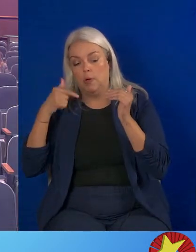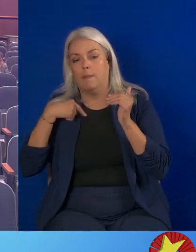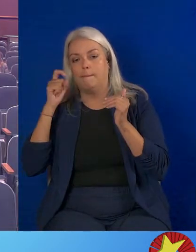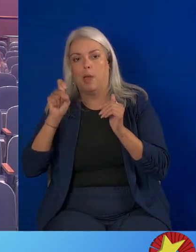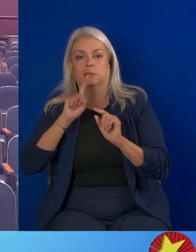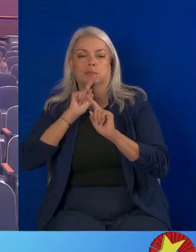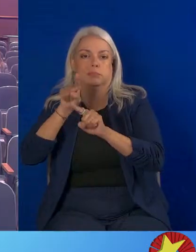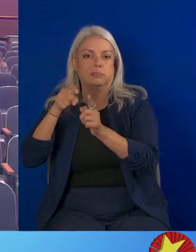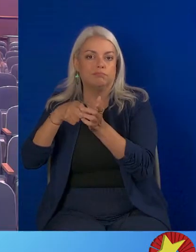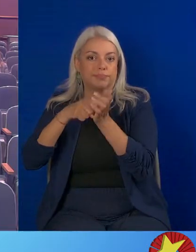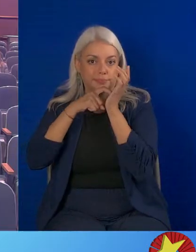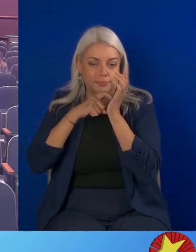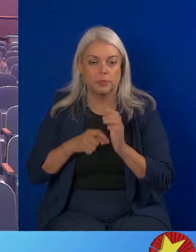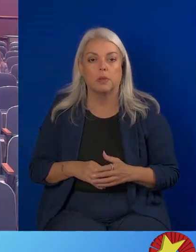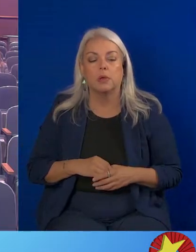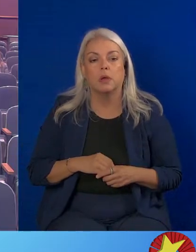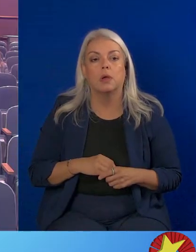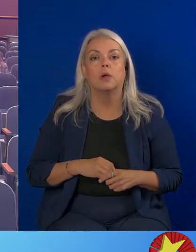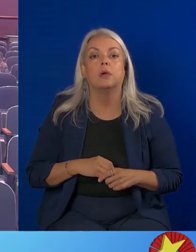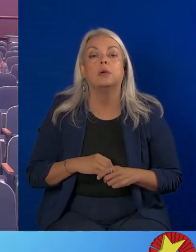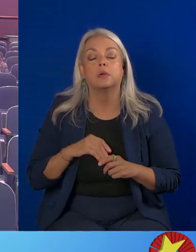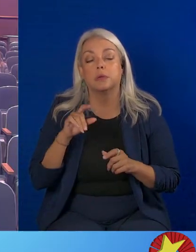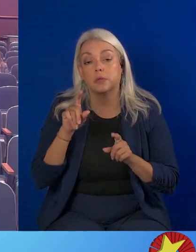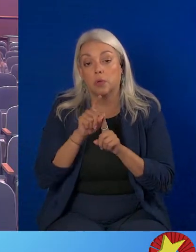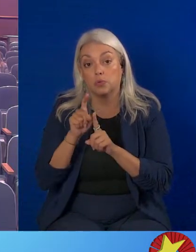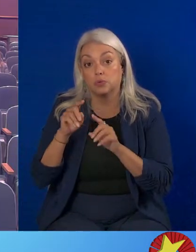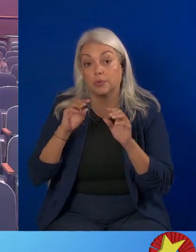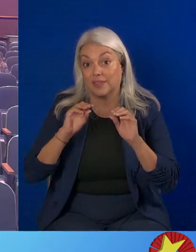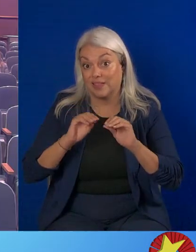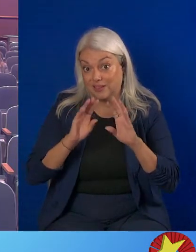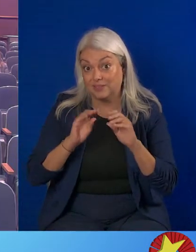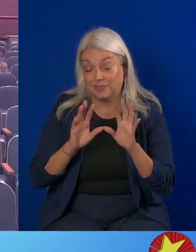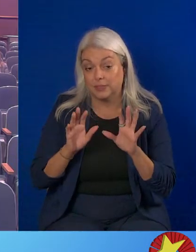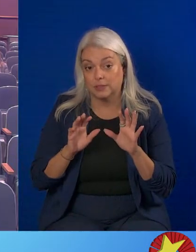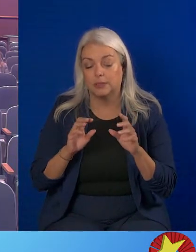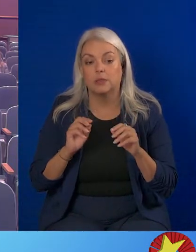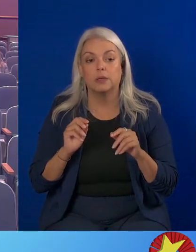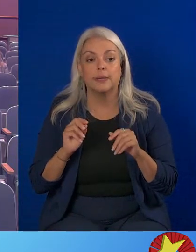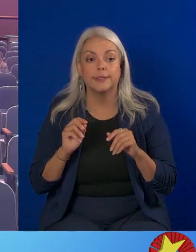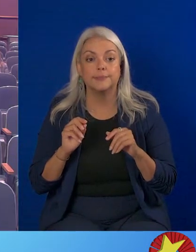So, and it also clarifies that